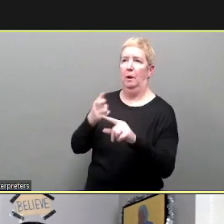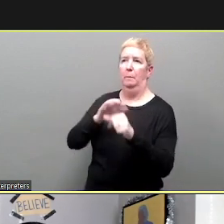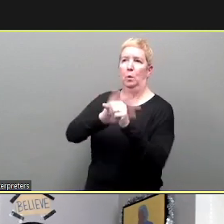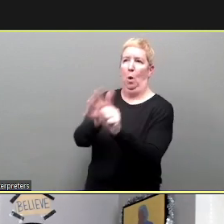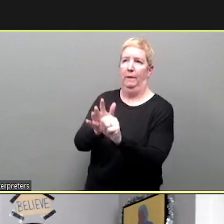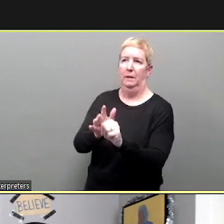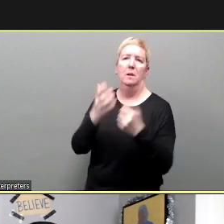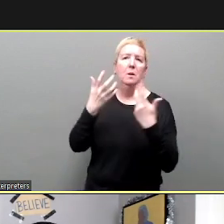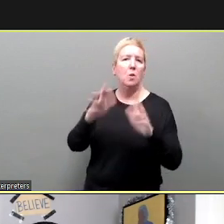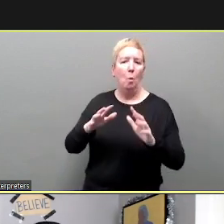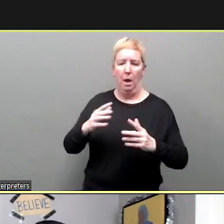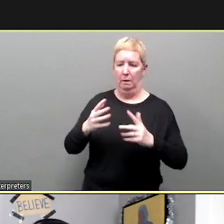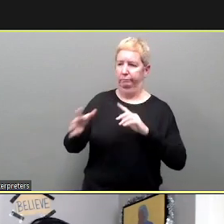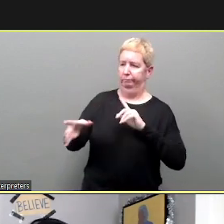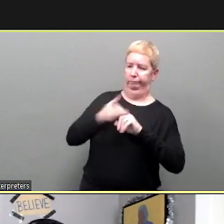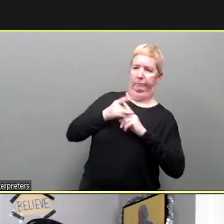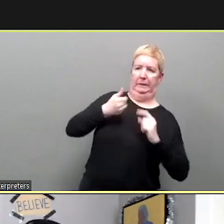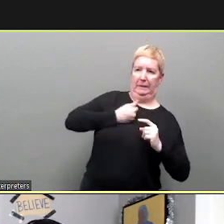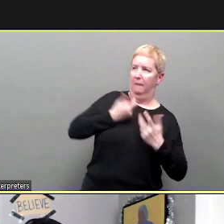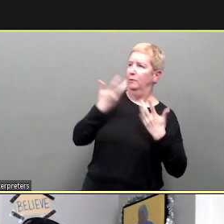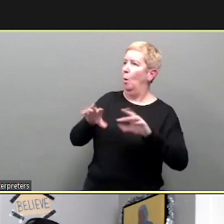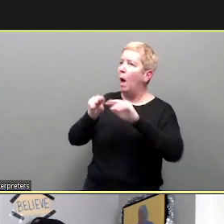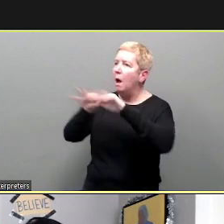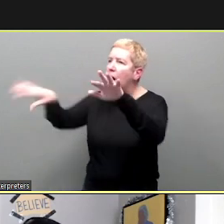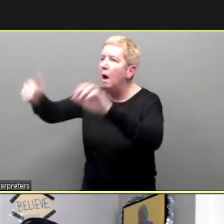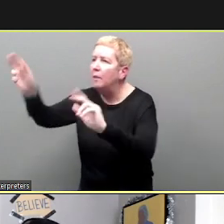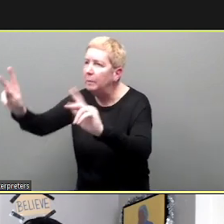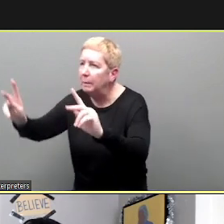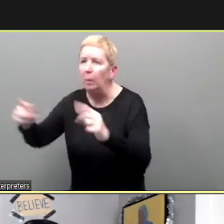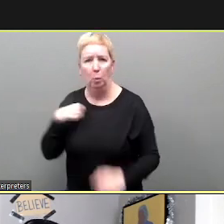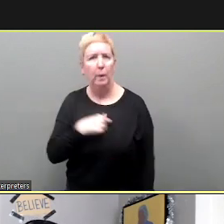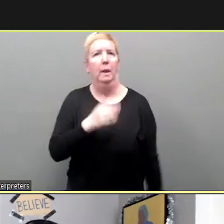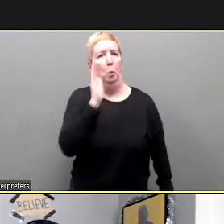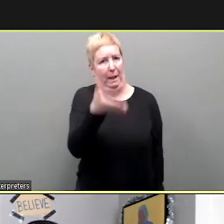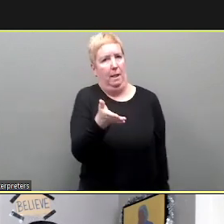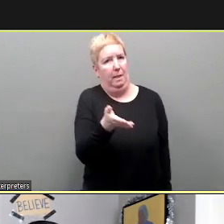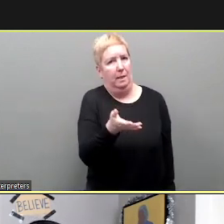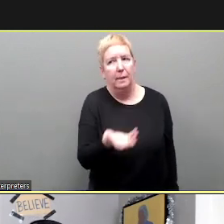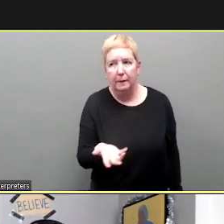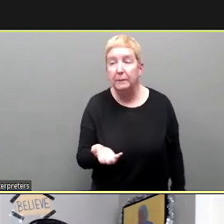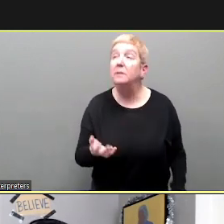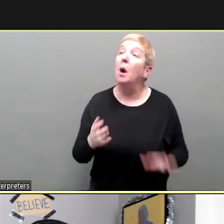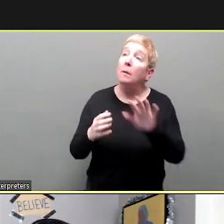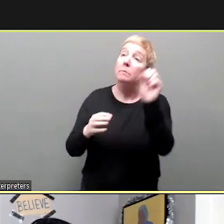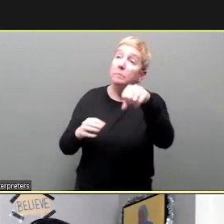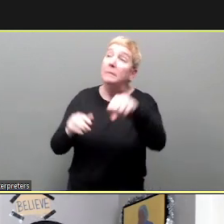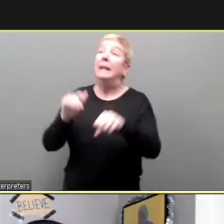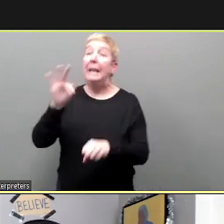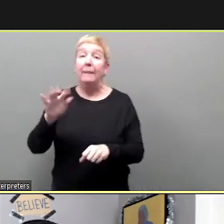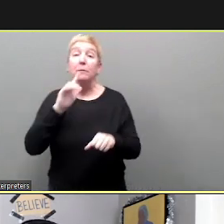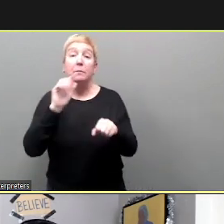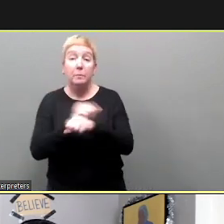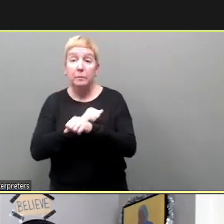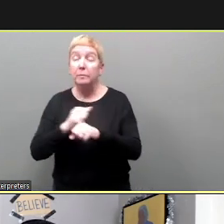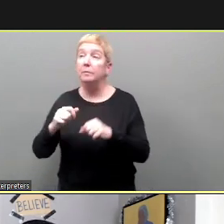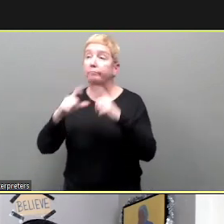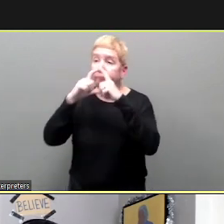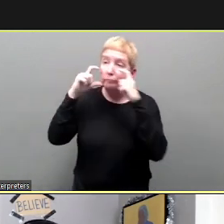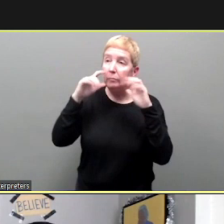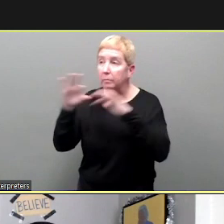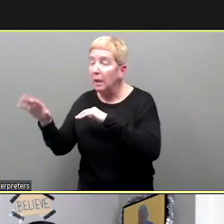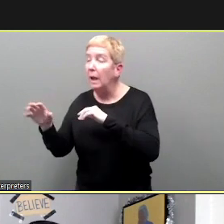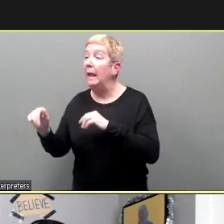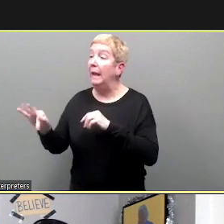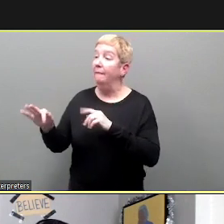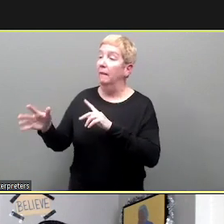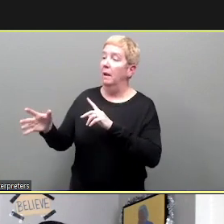of your vaccination status, because it's true that you can get breakthrough cases of COVID, but they will be much more mild. But if you have a